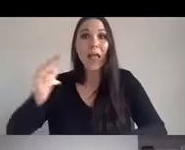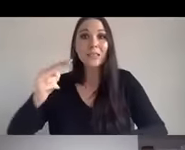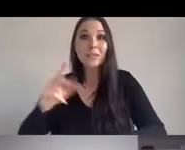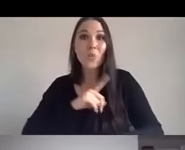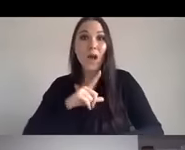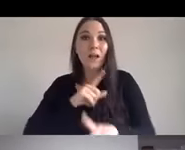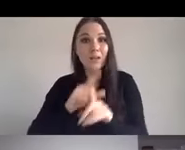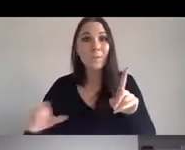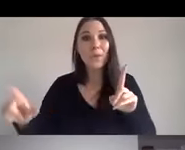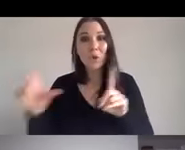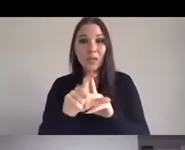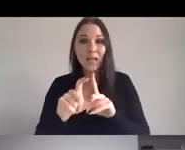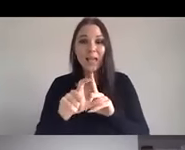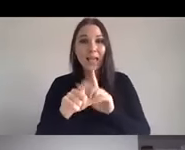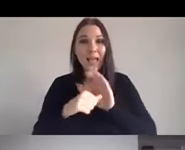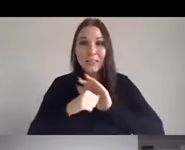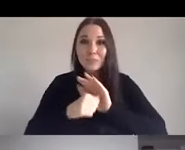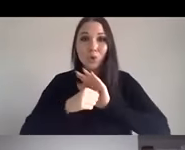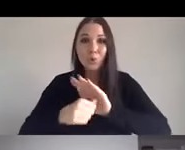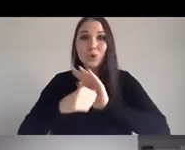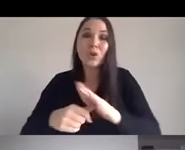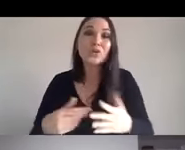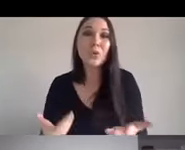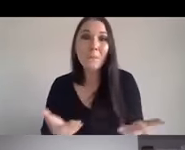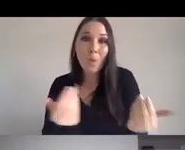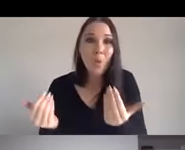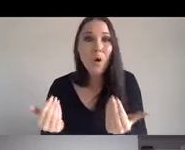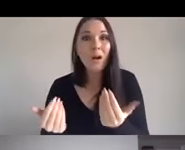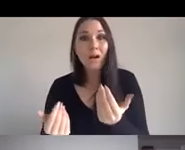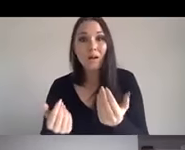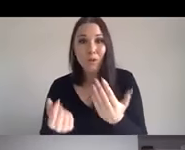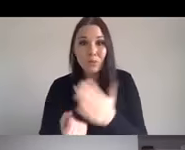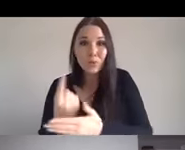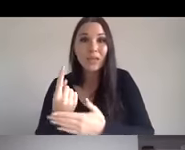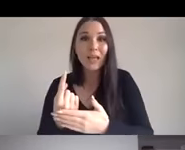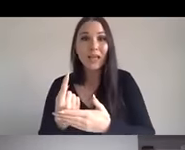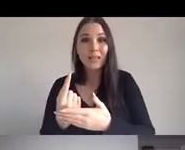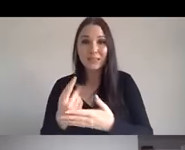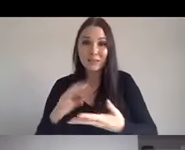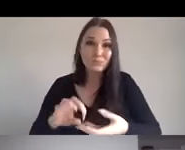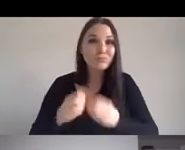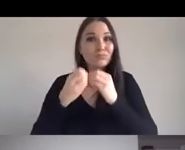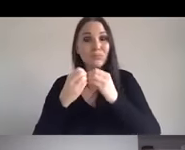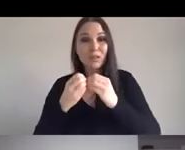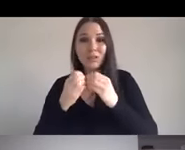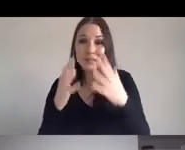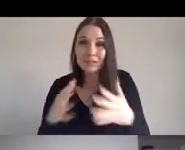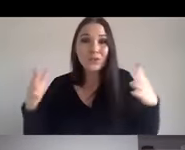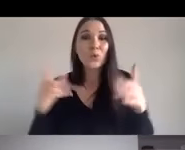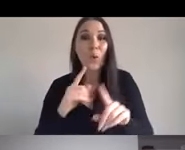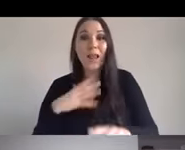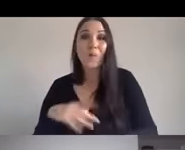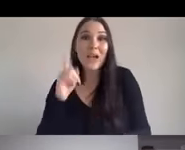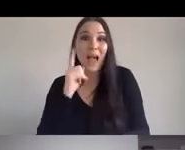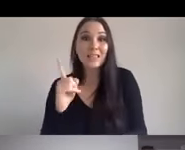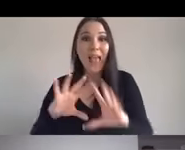is pushing so far. So this is really something where we have the feeling, okay, we cannot do